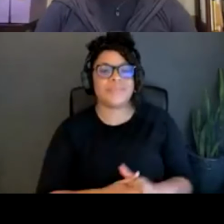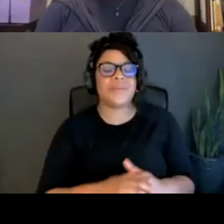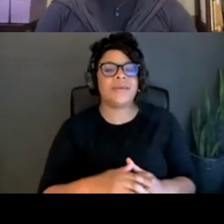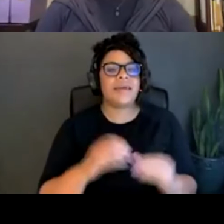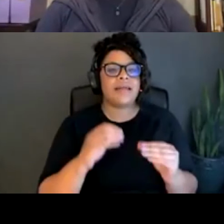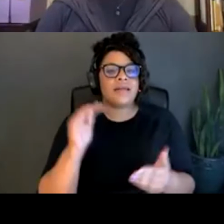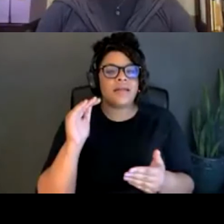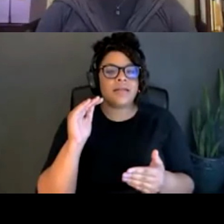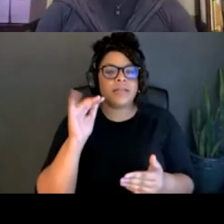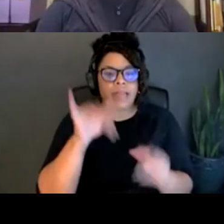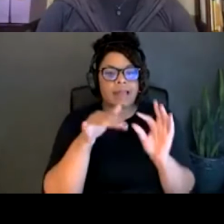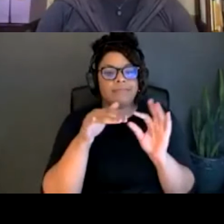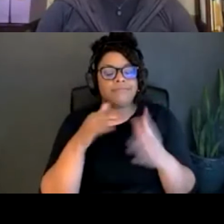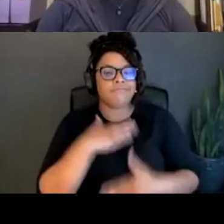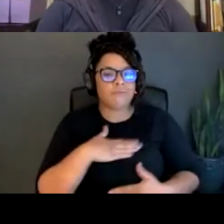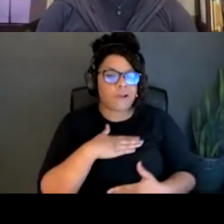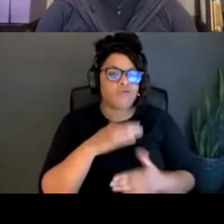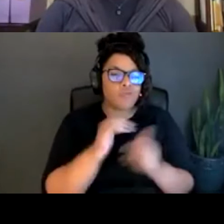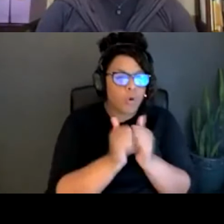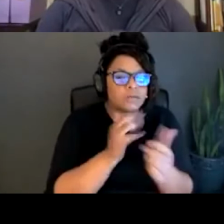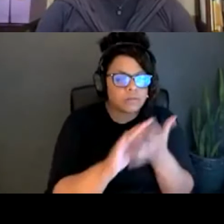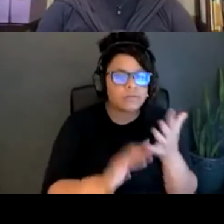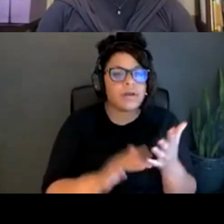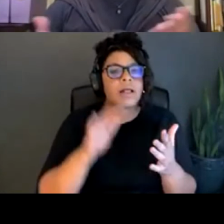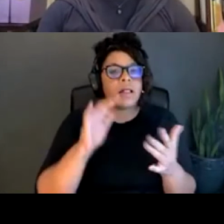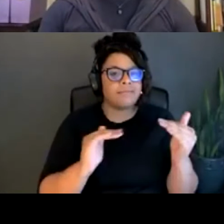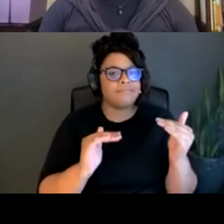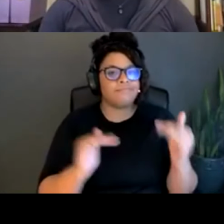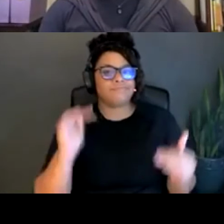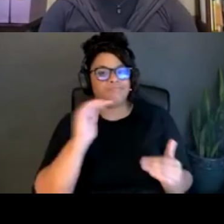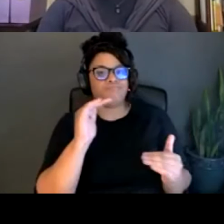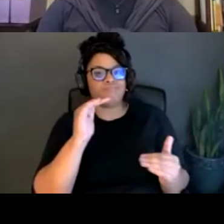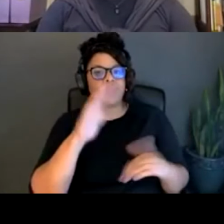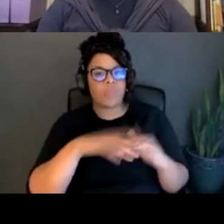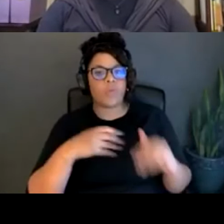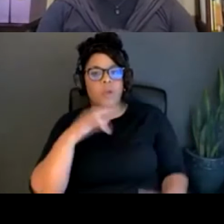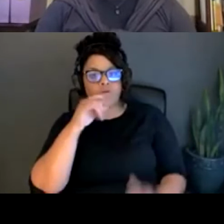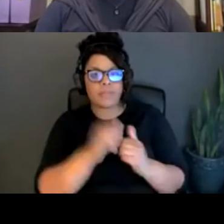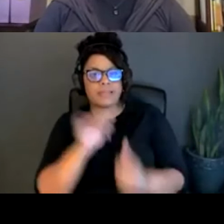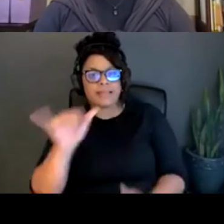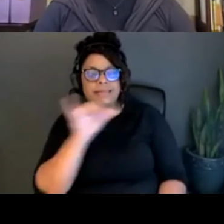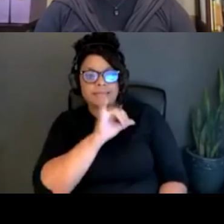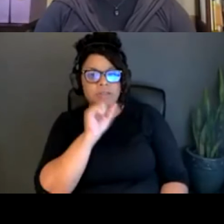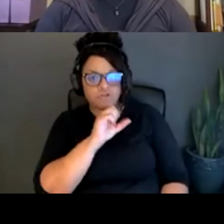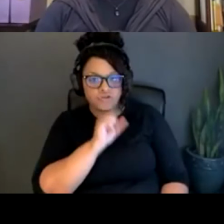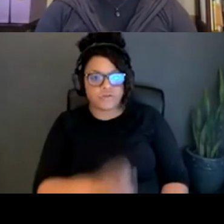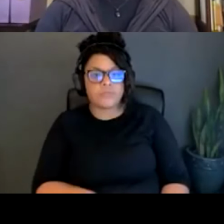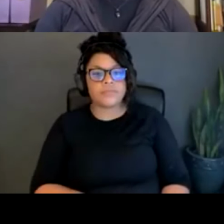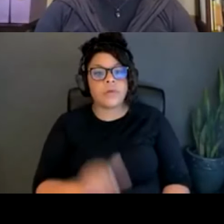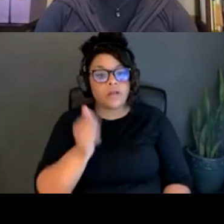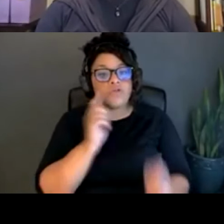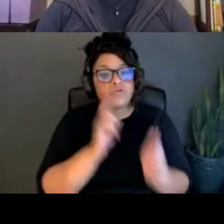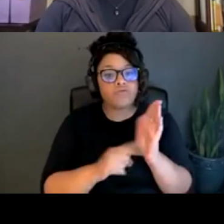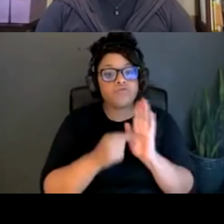higher income children of the same age. Other research found children at schools that schedule 30 minutes